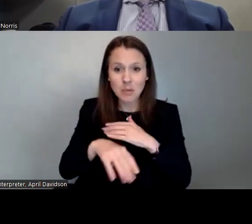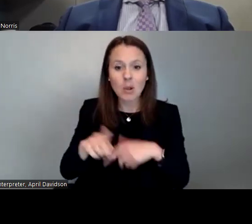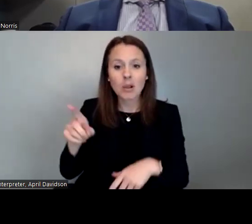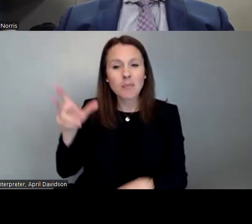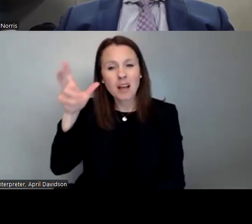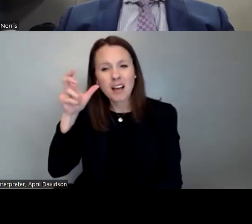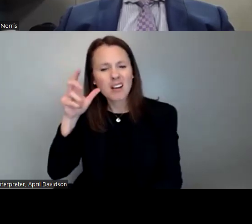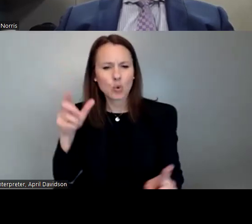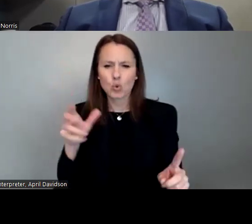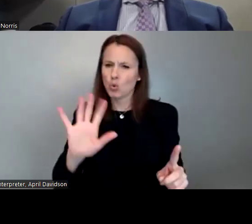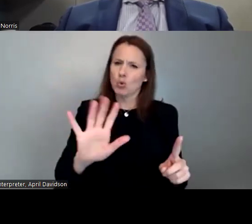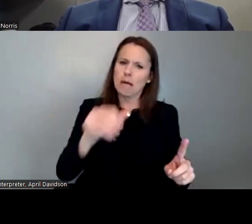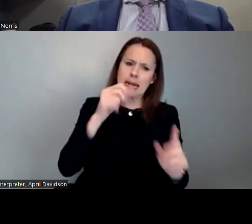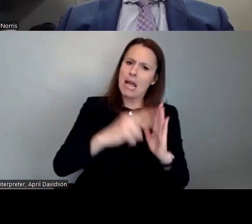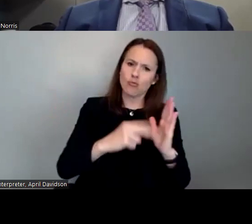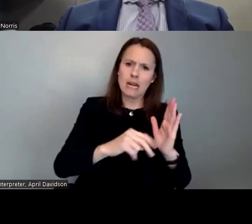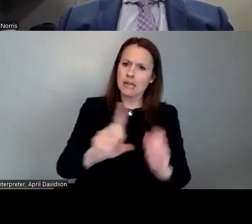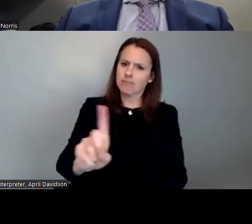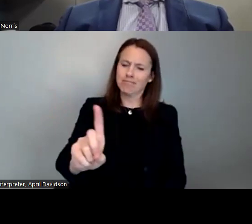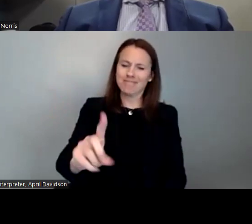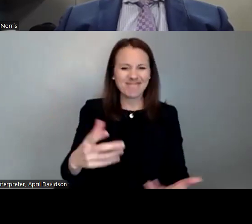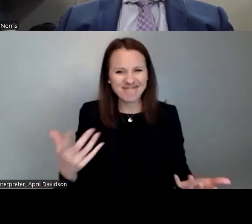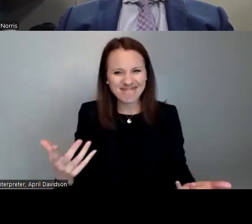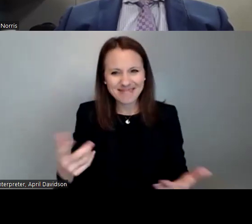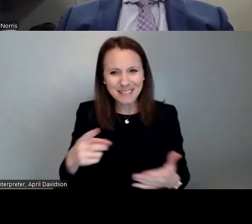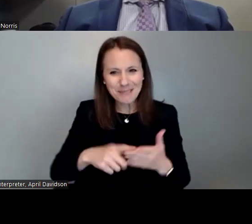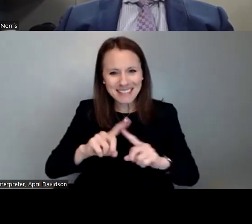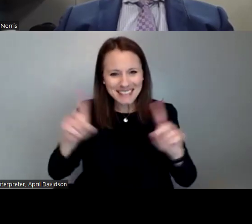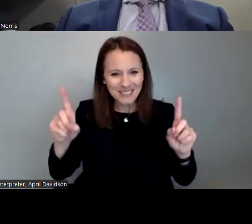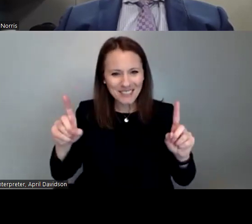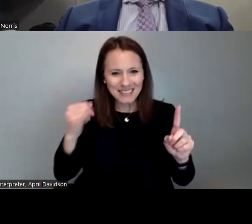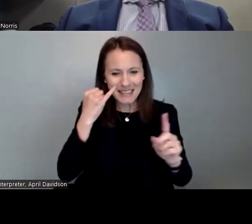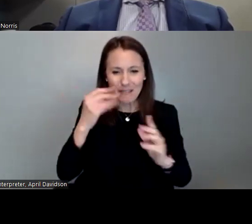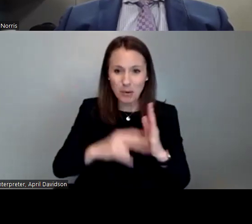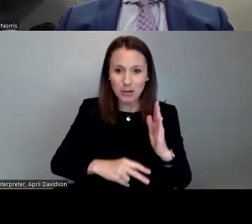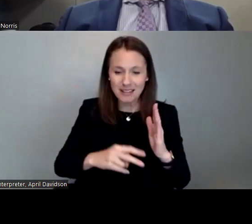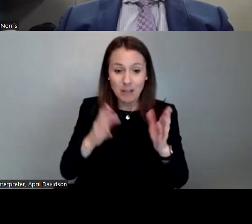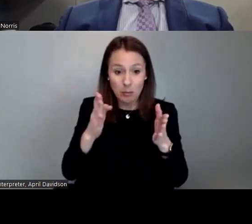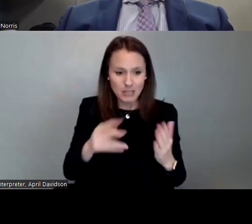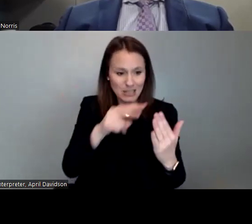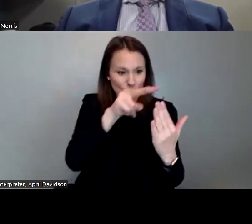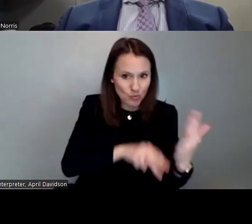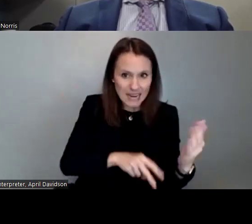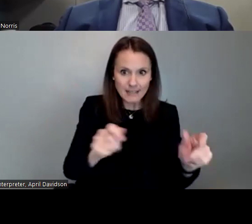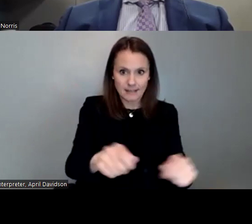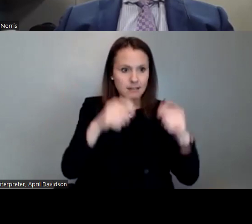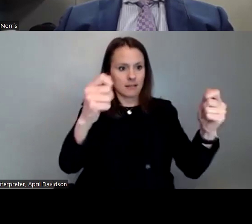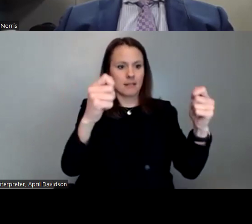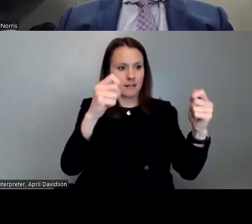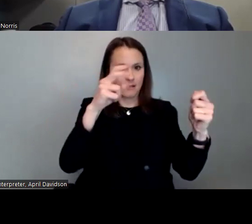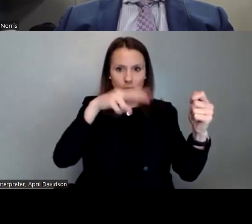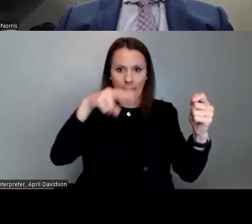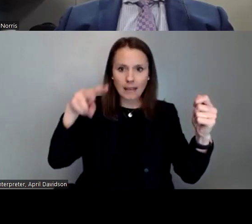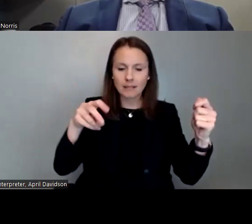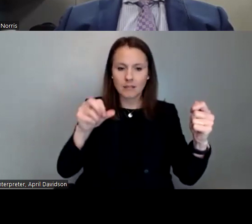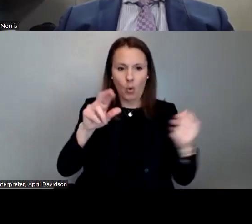quite reading. And so what is the difference between the person who reads the newspaper, the printed newspaper or the Braille, and